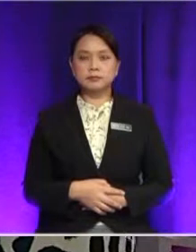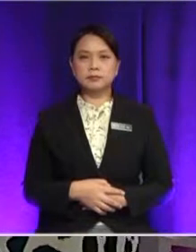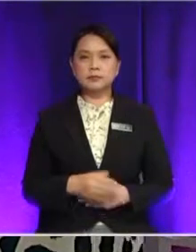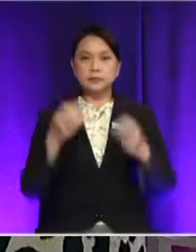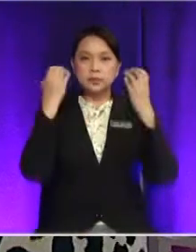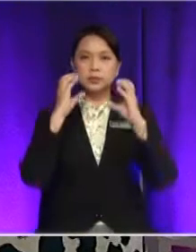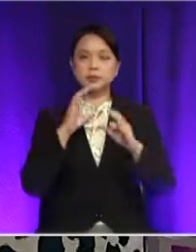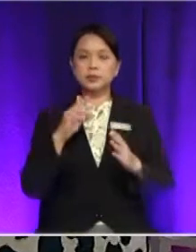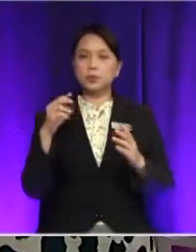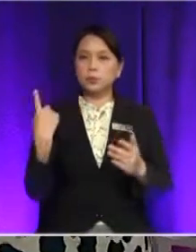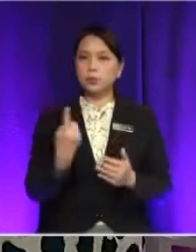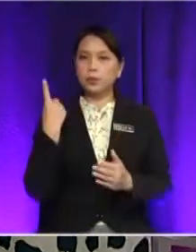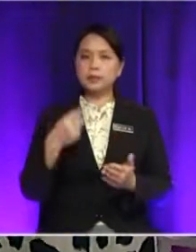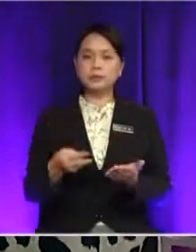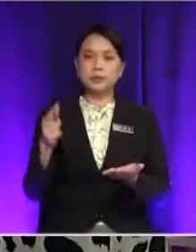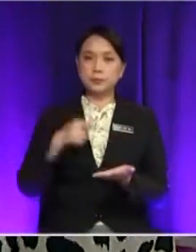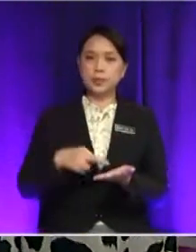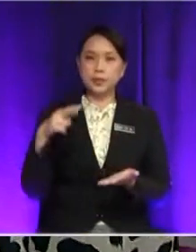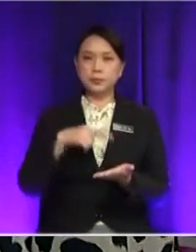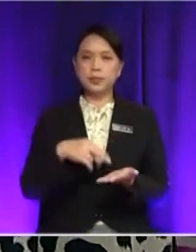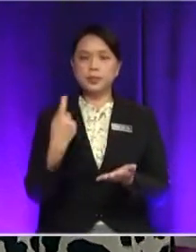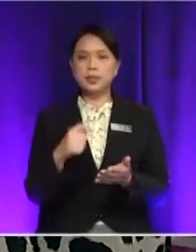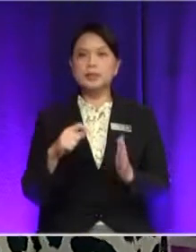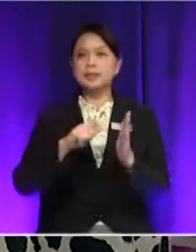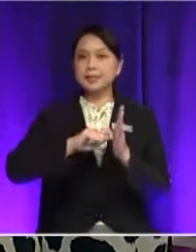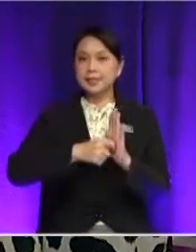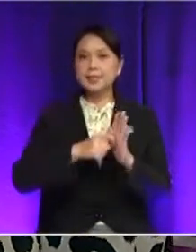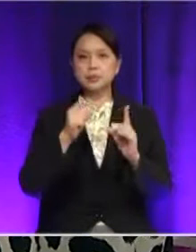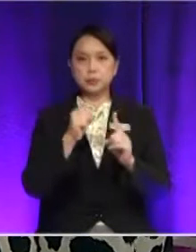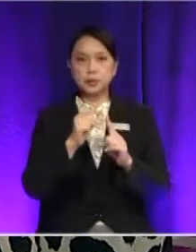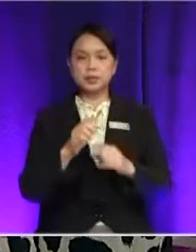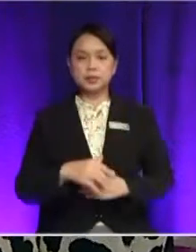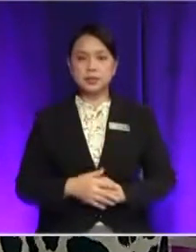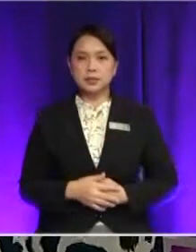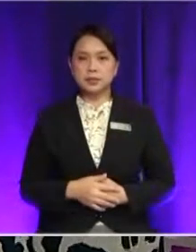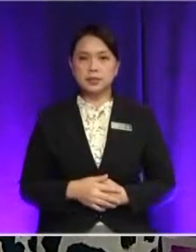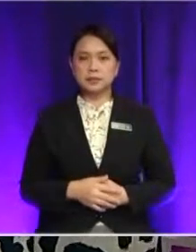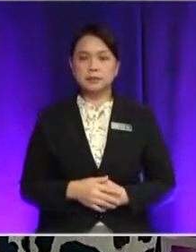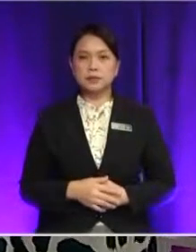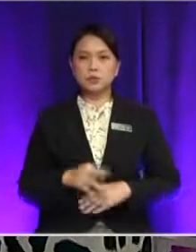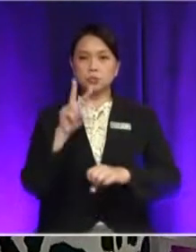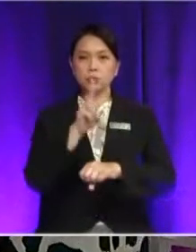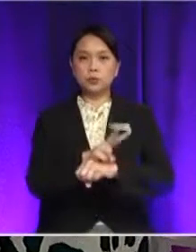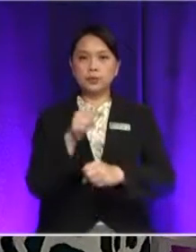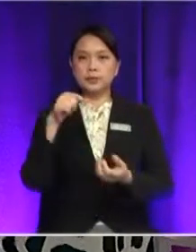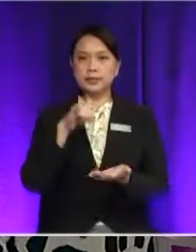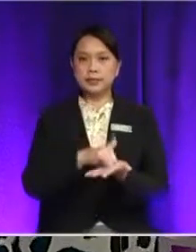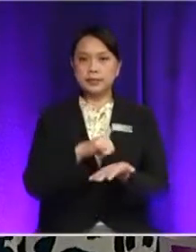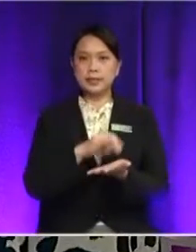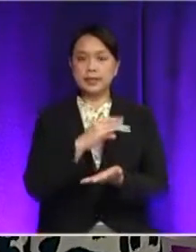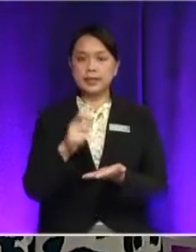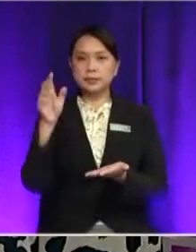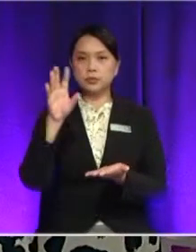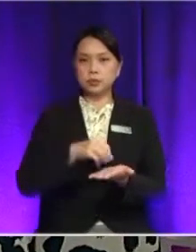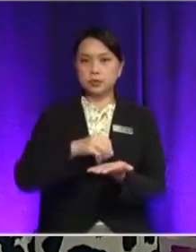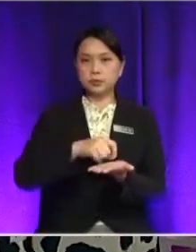guys. All right, now these are the five crucial steps, girls and boys. Watch this, jot this down. So there are five crucial steps